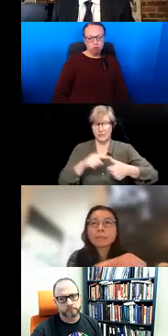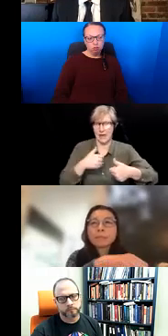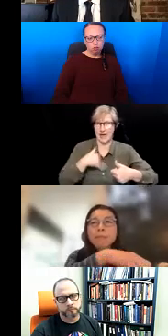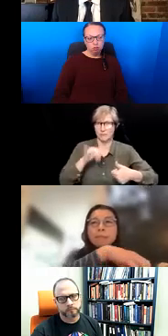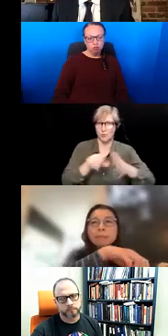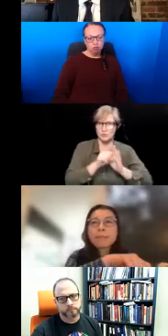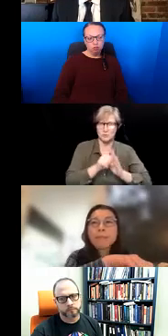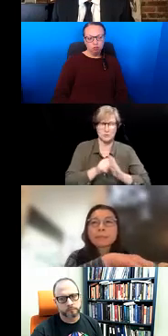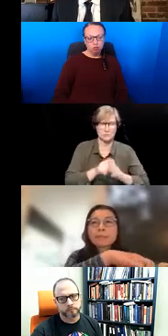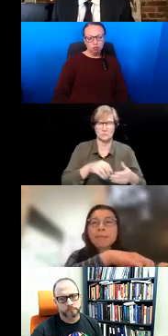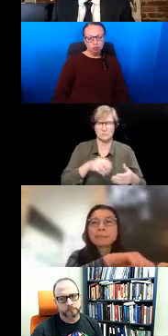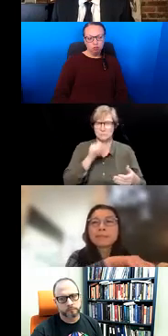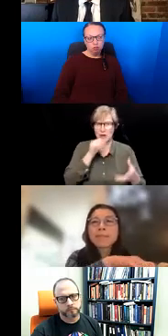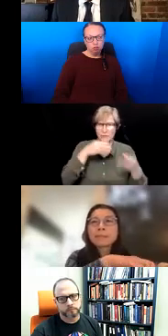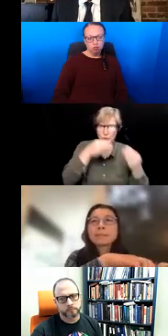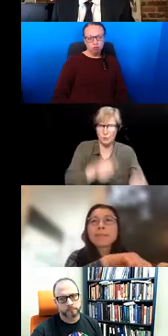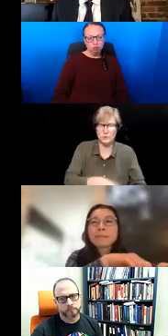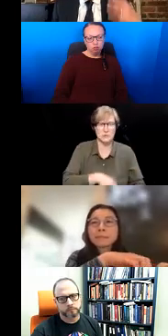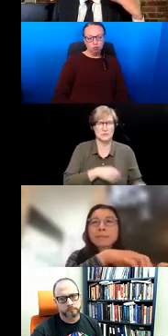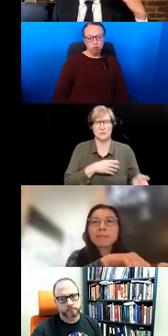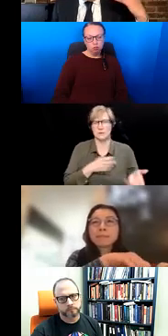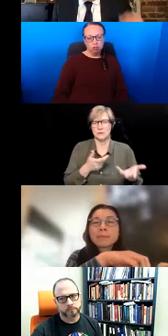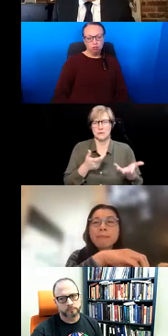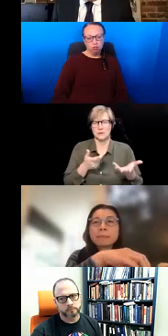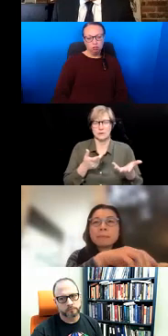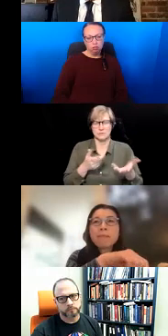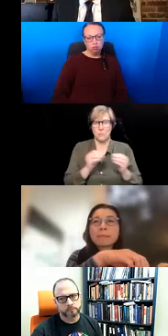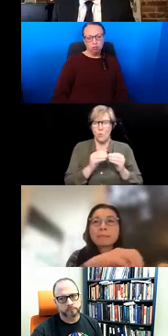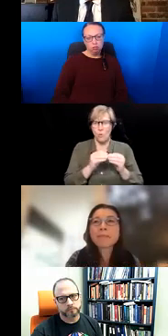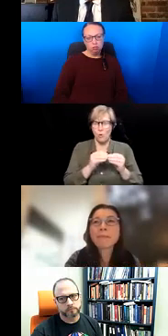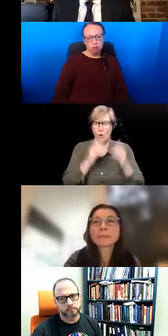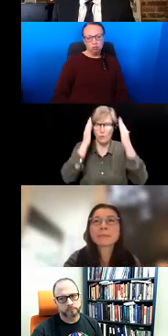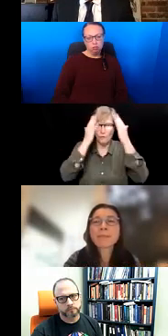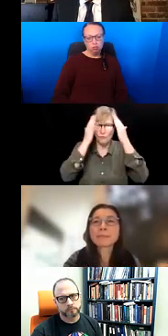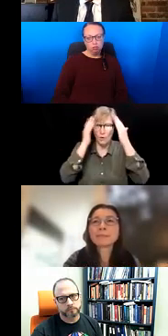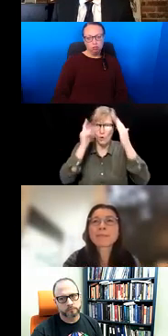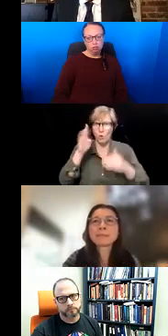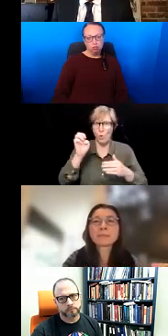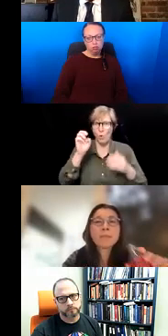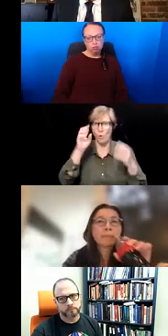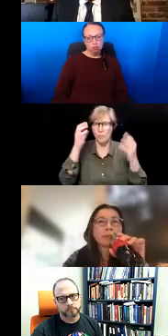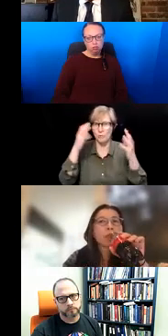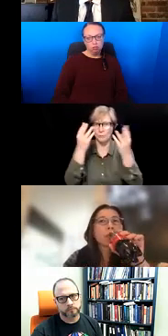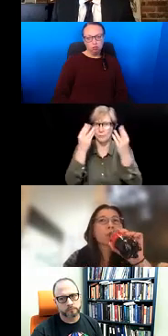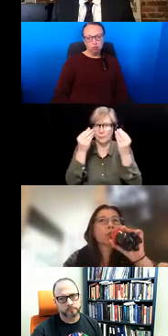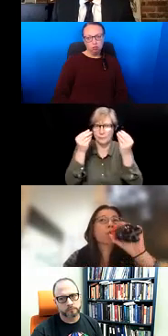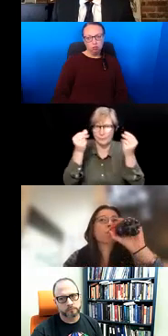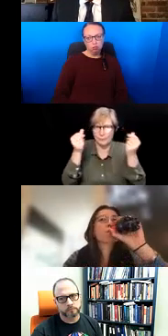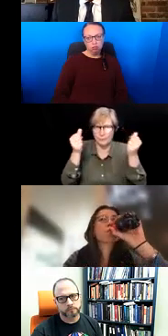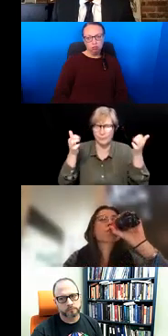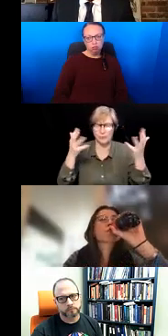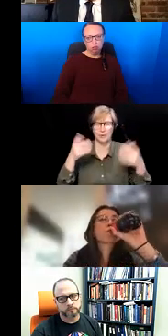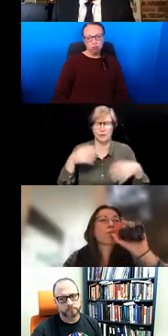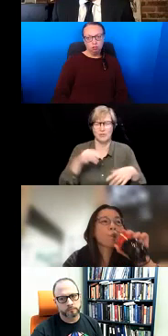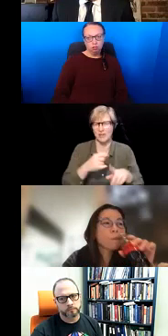of fluency and agrammatism is associated with more frontal lobe atrophy, as illustrated here in the red. There is